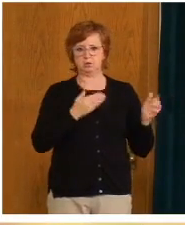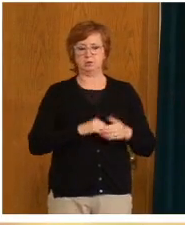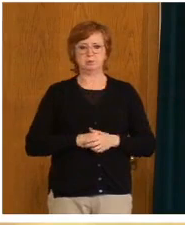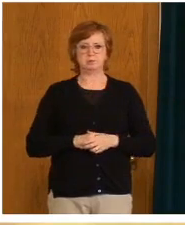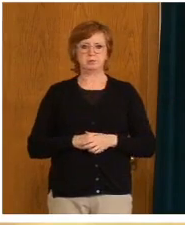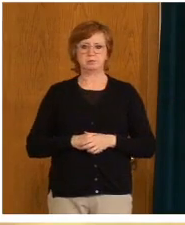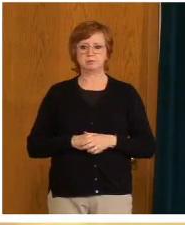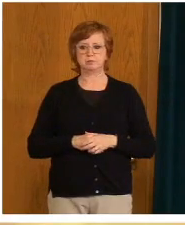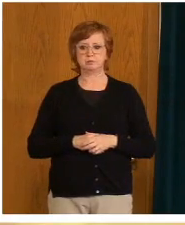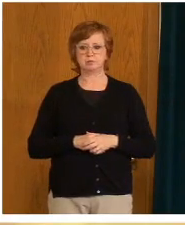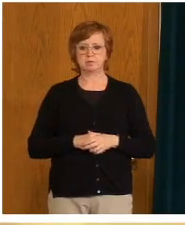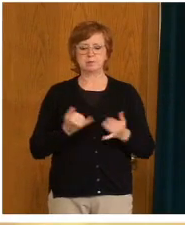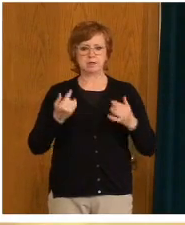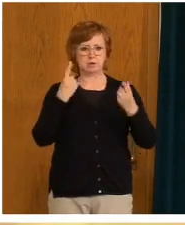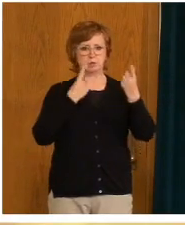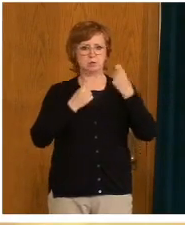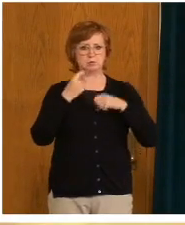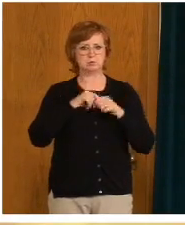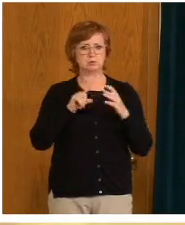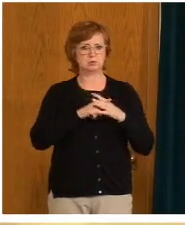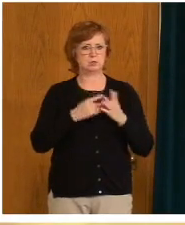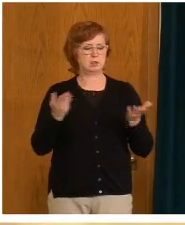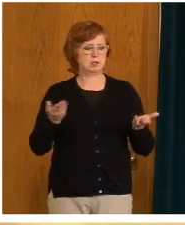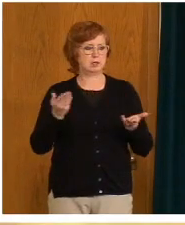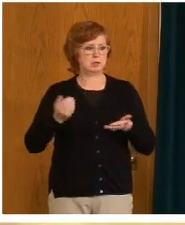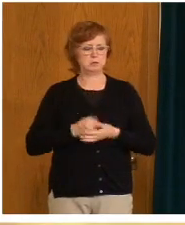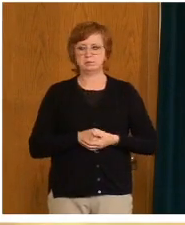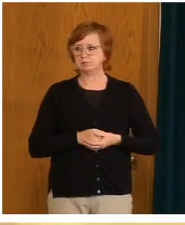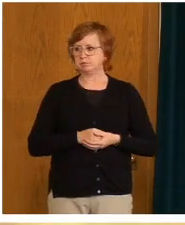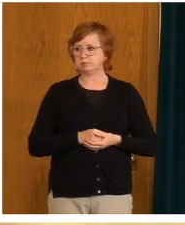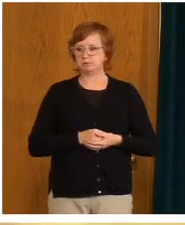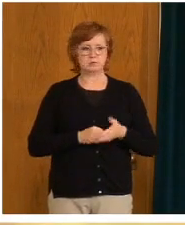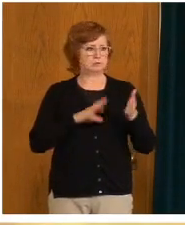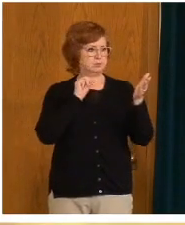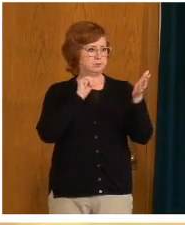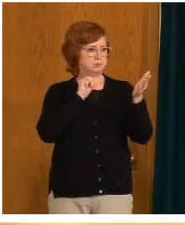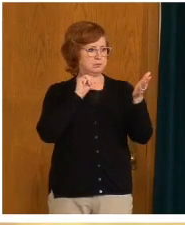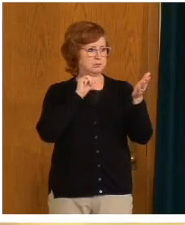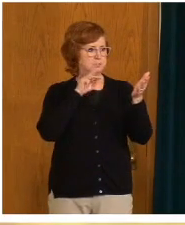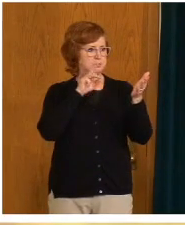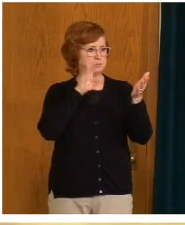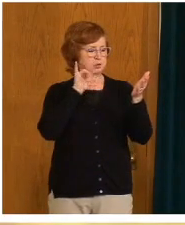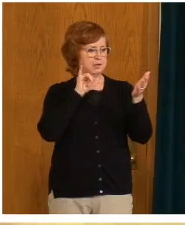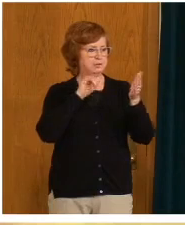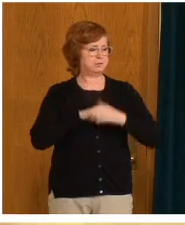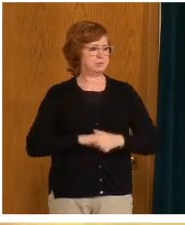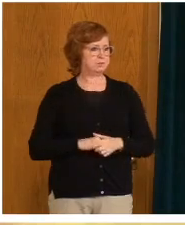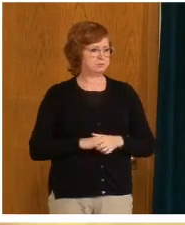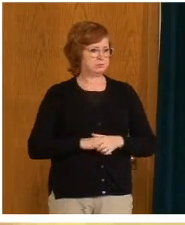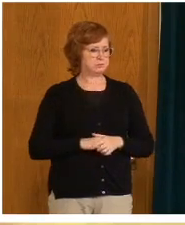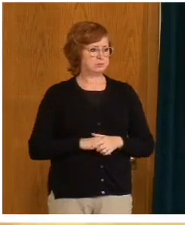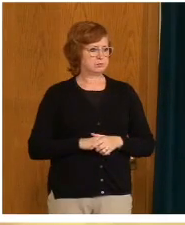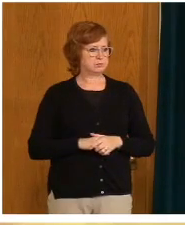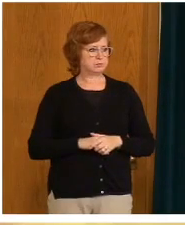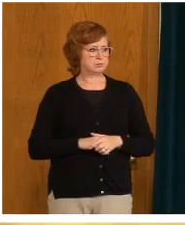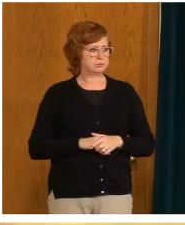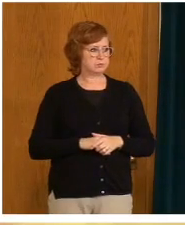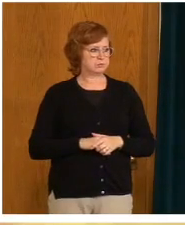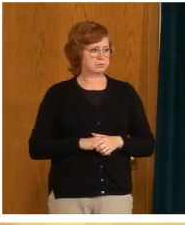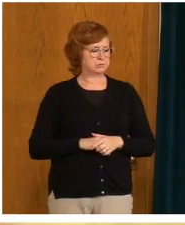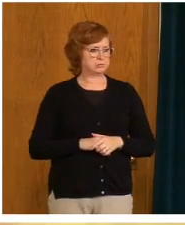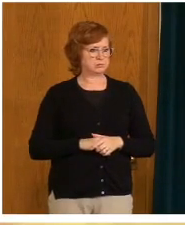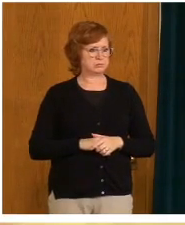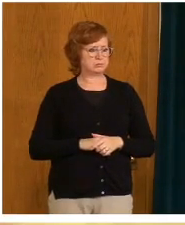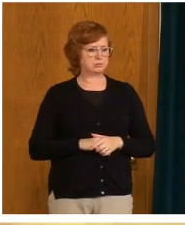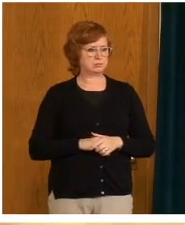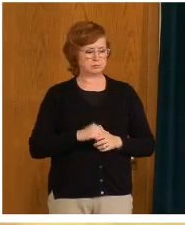Shahab. We'll take questions and we'll start in the room. Murray? Sure, thanks. Mr. Premier,